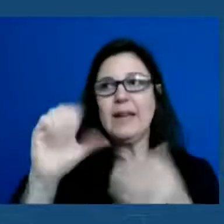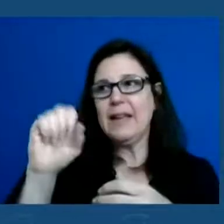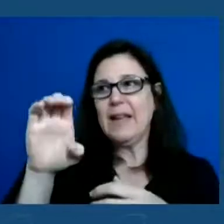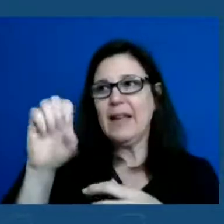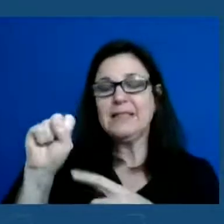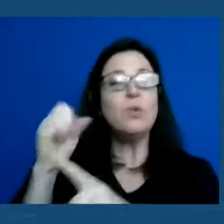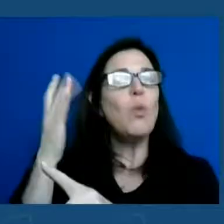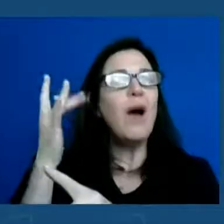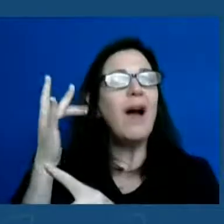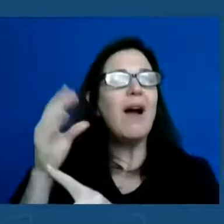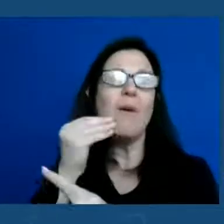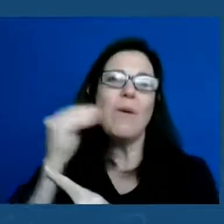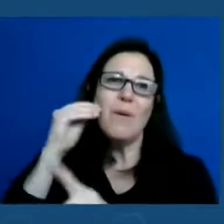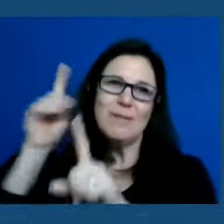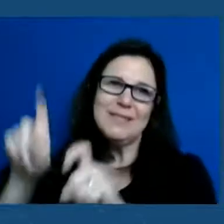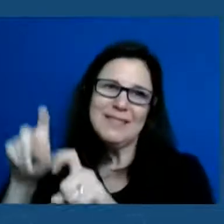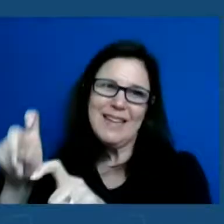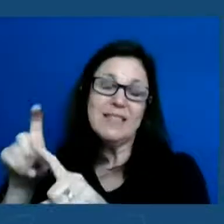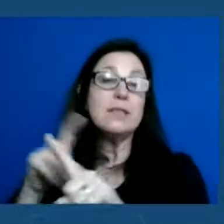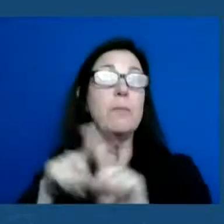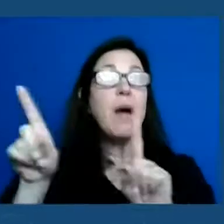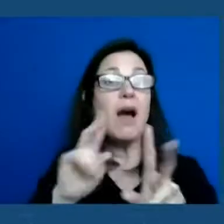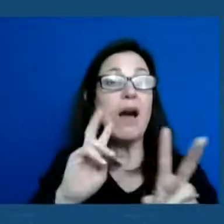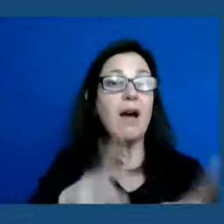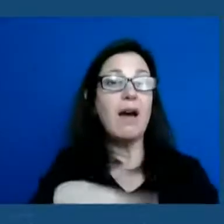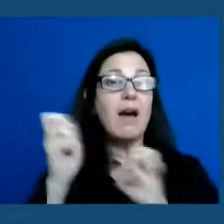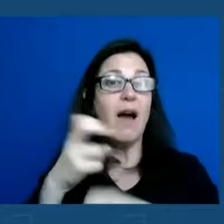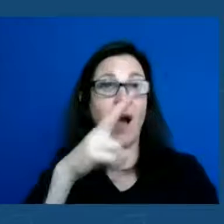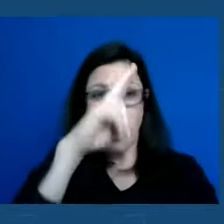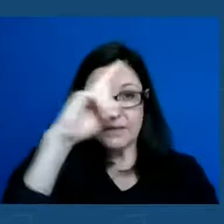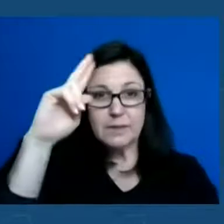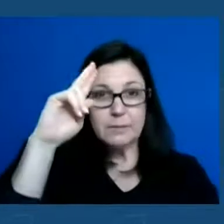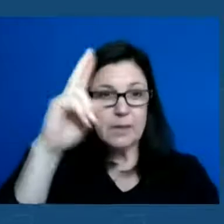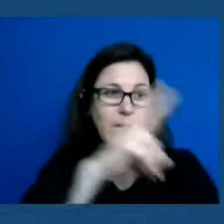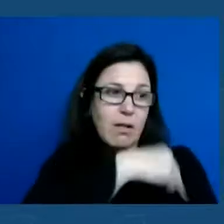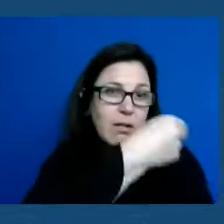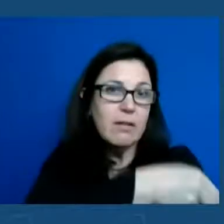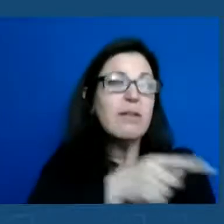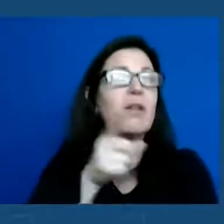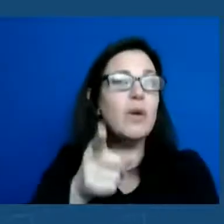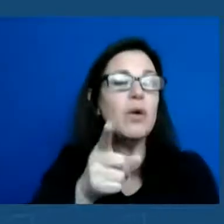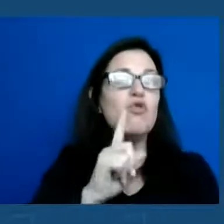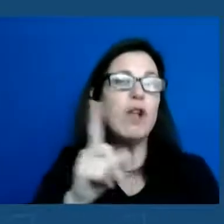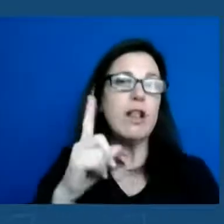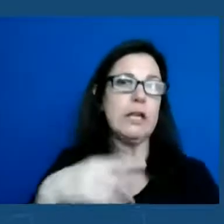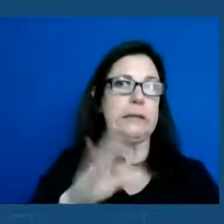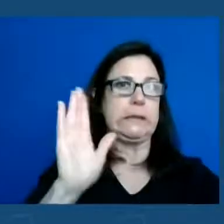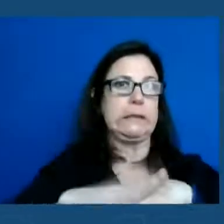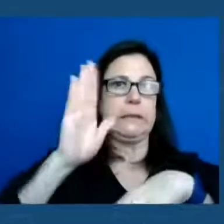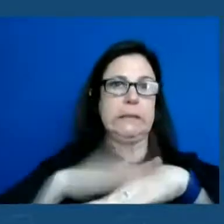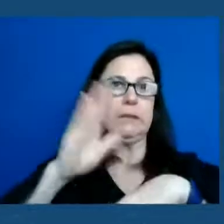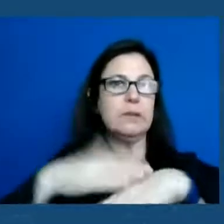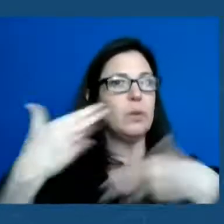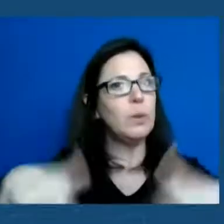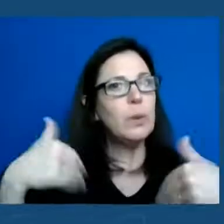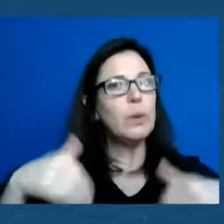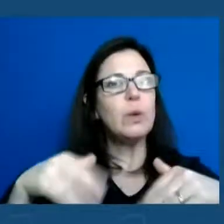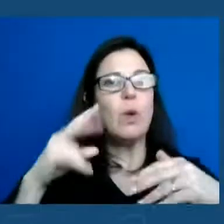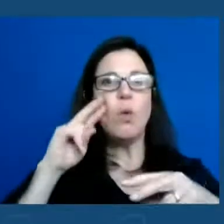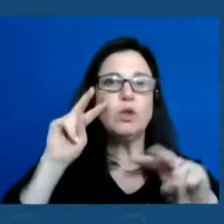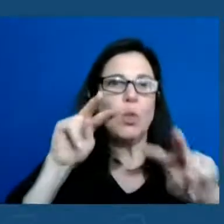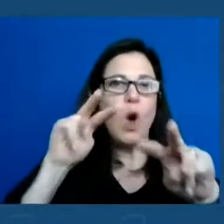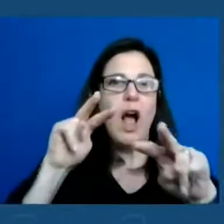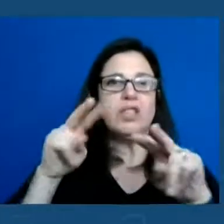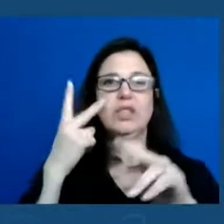tests, hospitalizations have always been what put up the red flags for us. We're always watching hospitalizations,